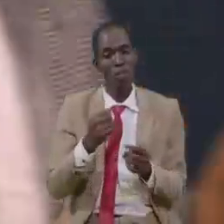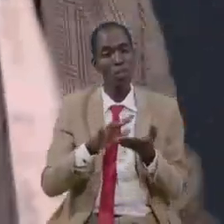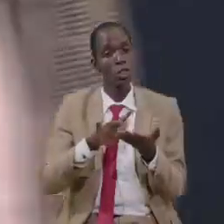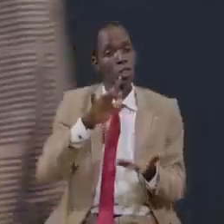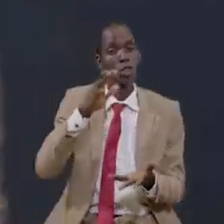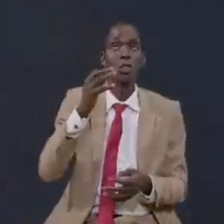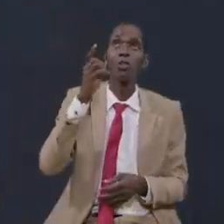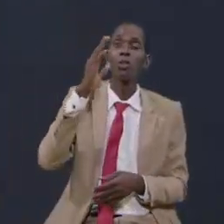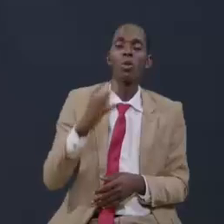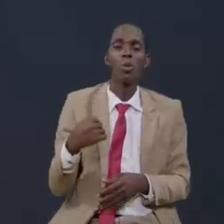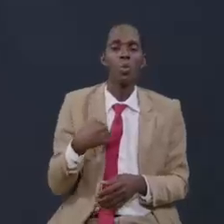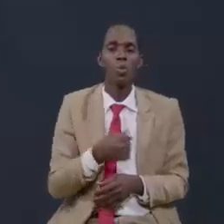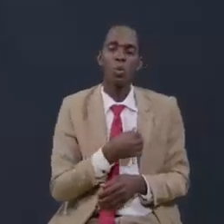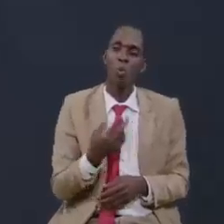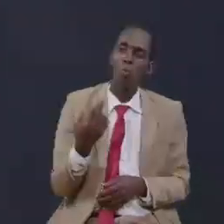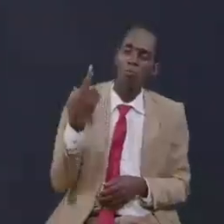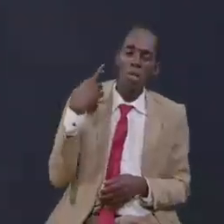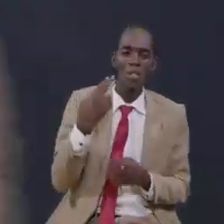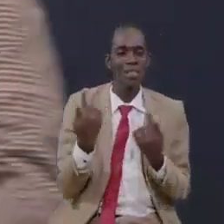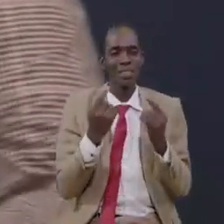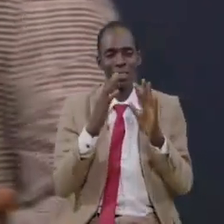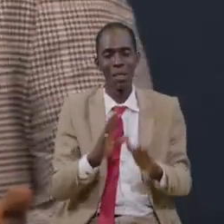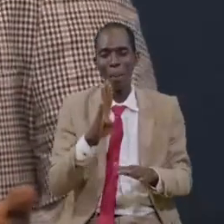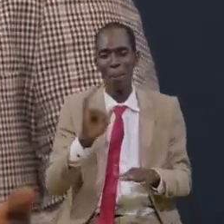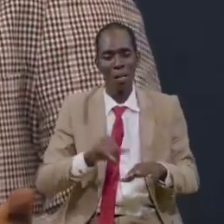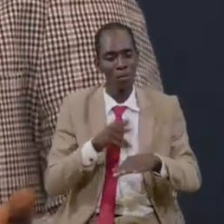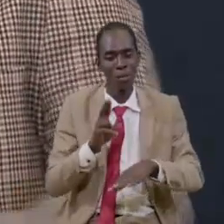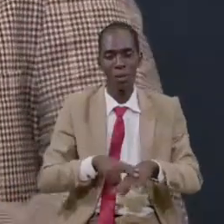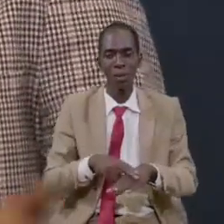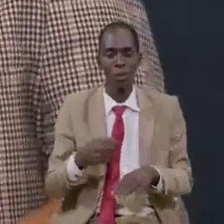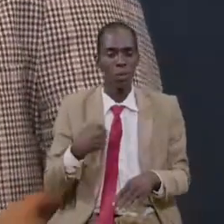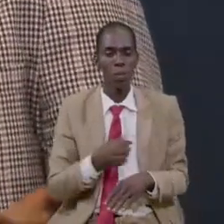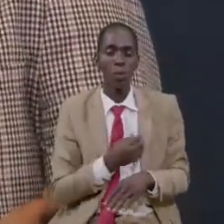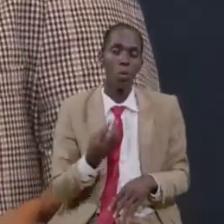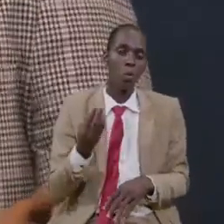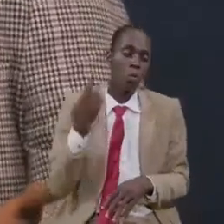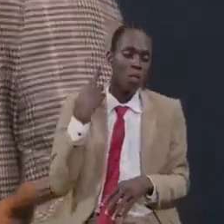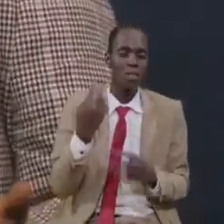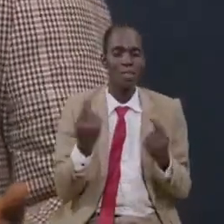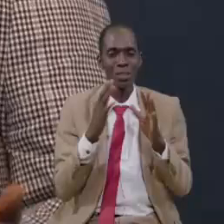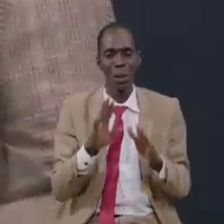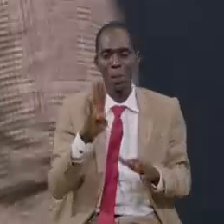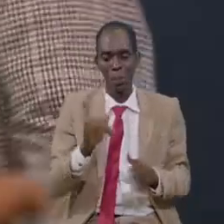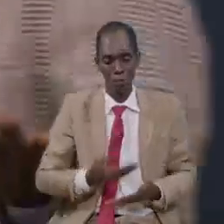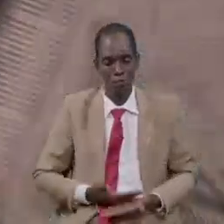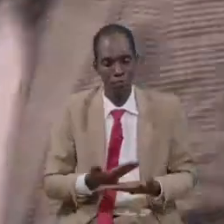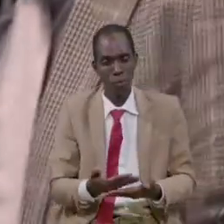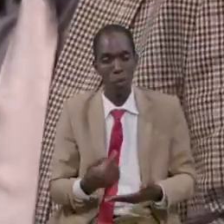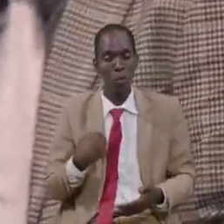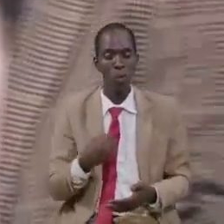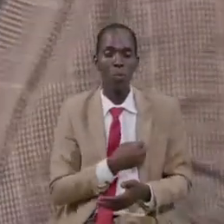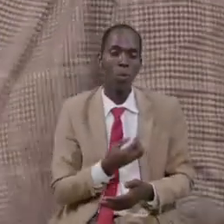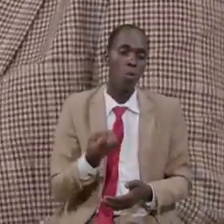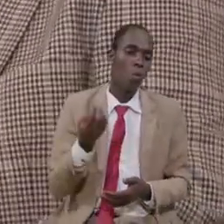by nature. We're sinners by birth. We're sinners by action. We're